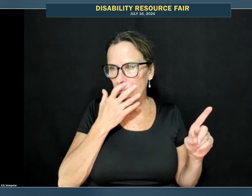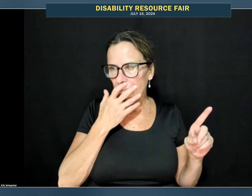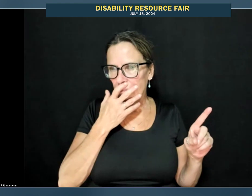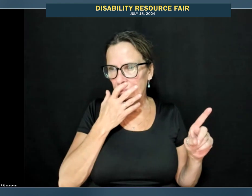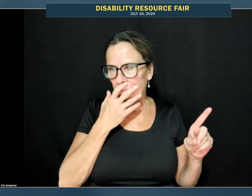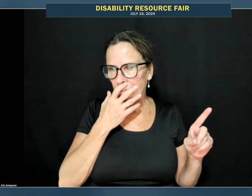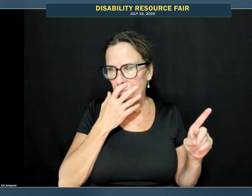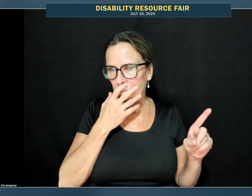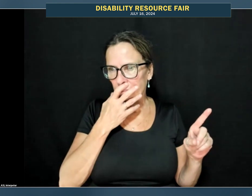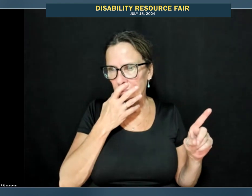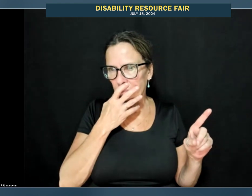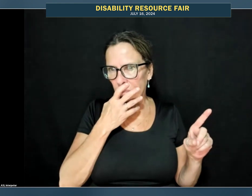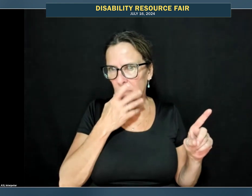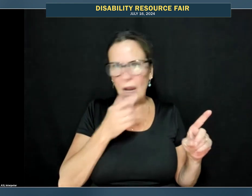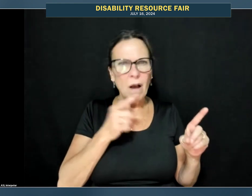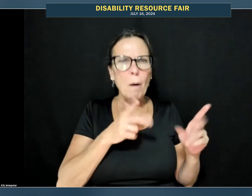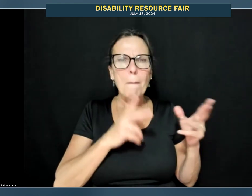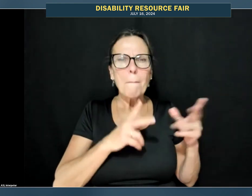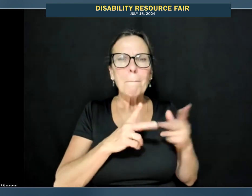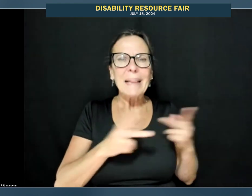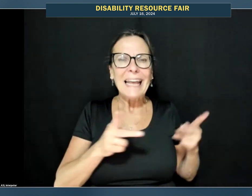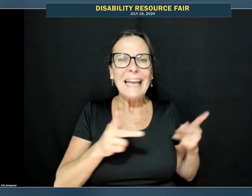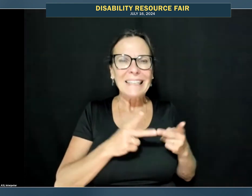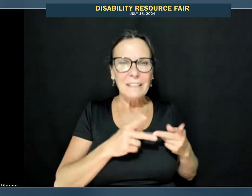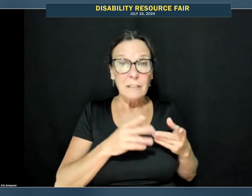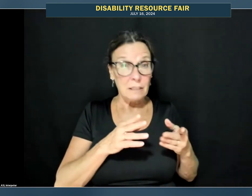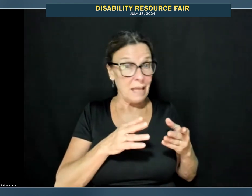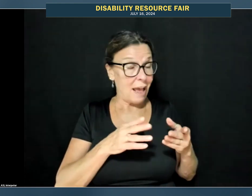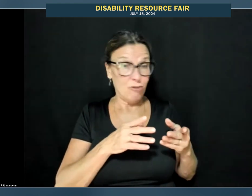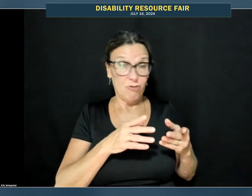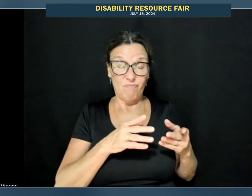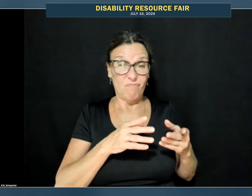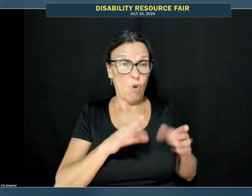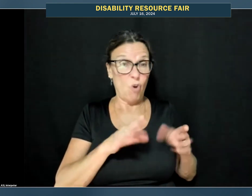places that are open to the public to become accessible?